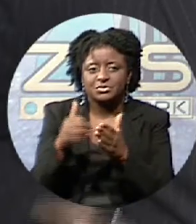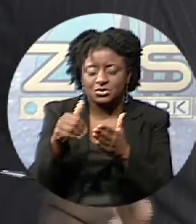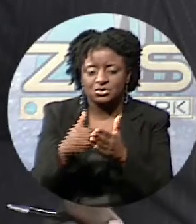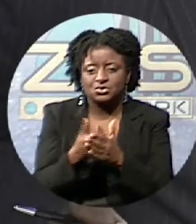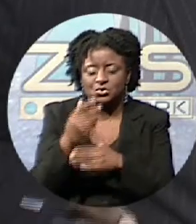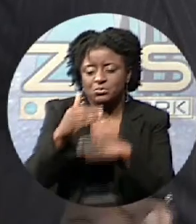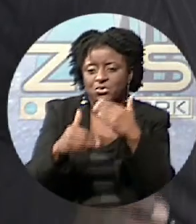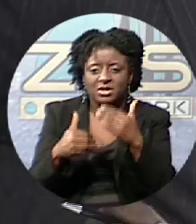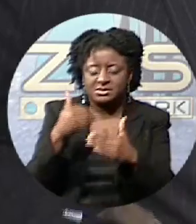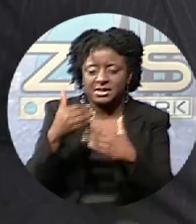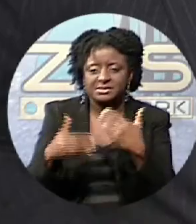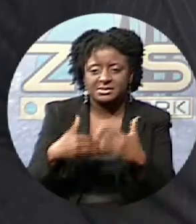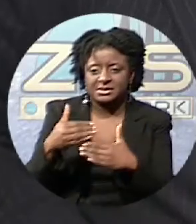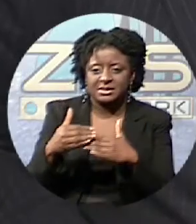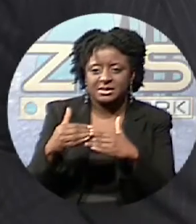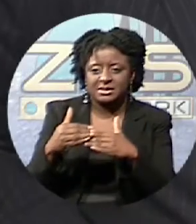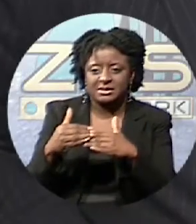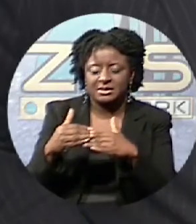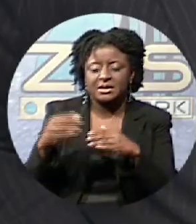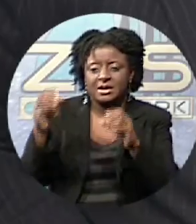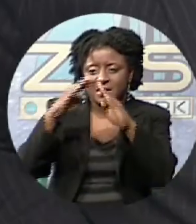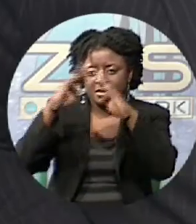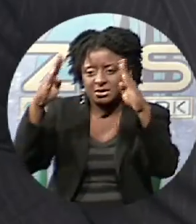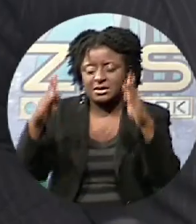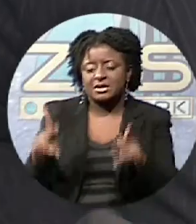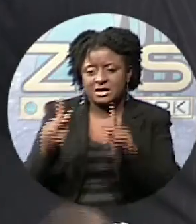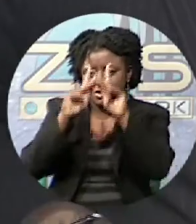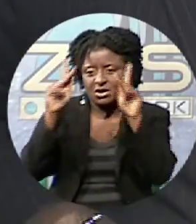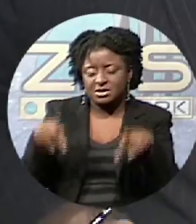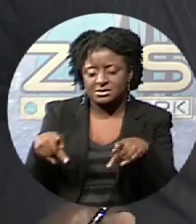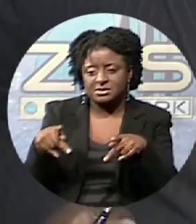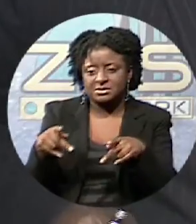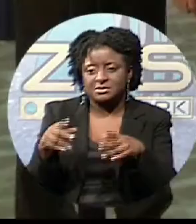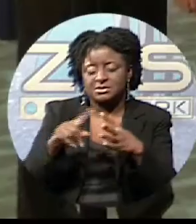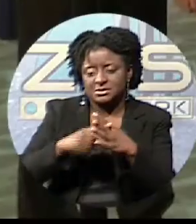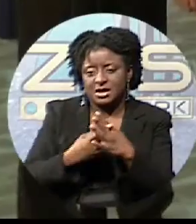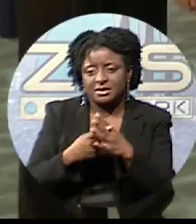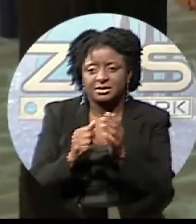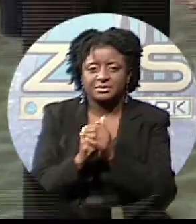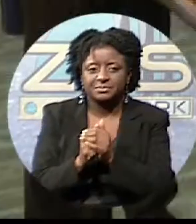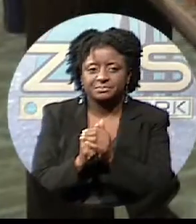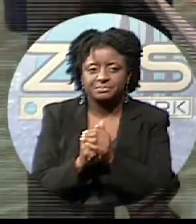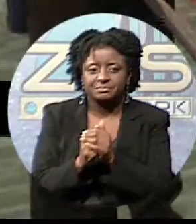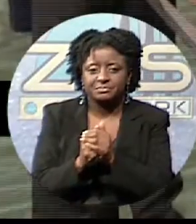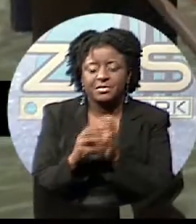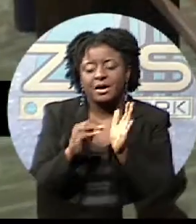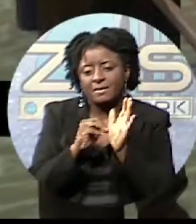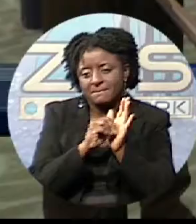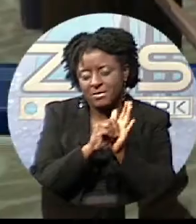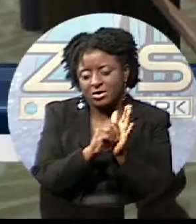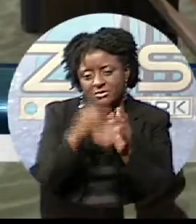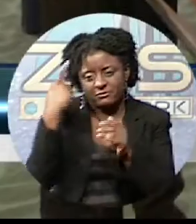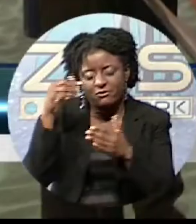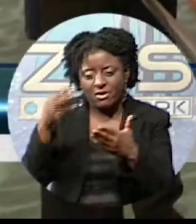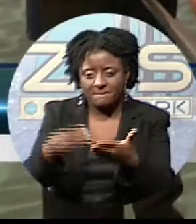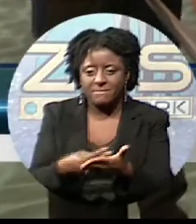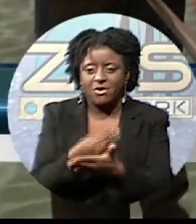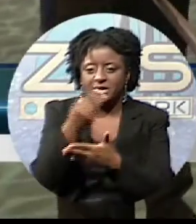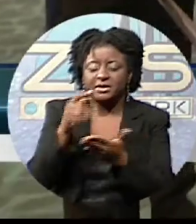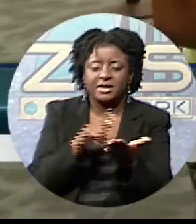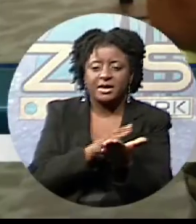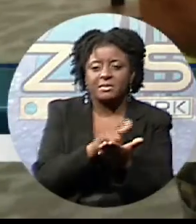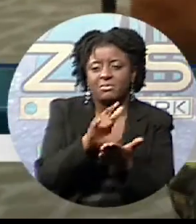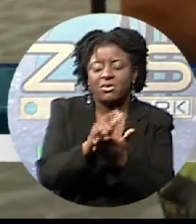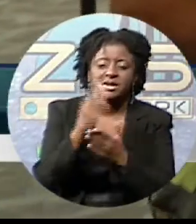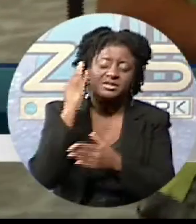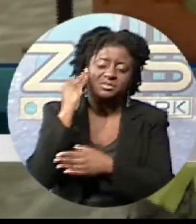of eliminating a travel hassle. Keishla Adderley reports. A model for modern airport experiences in this